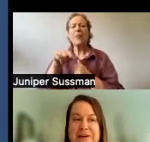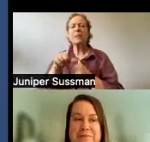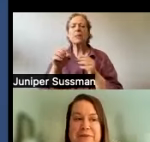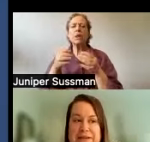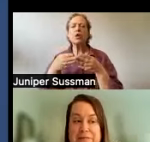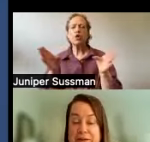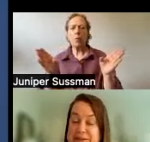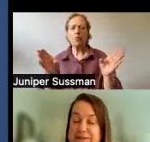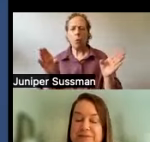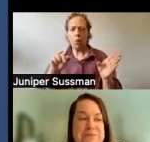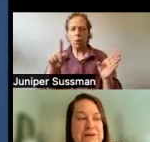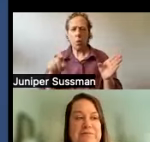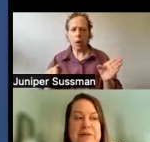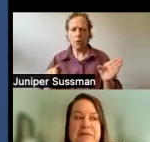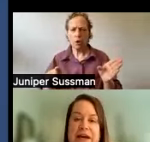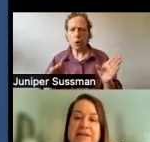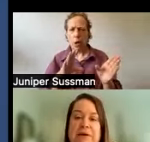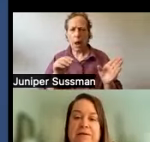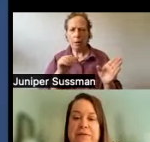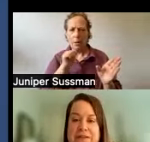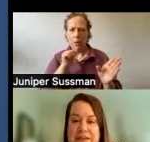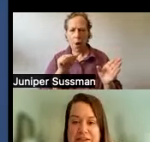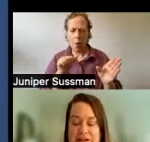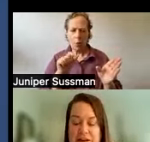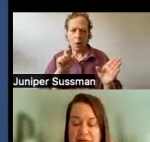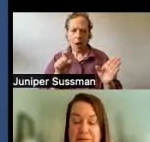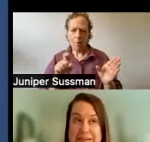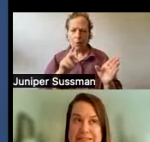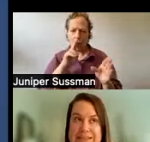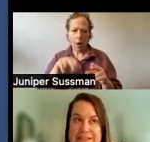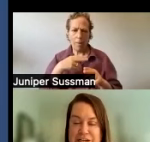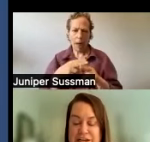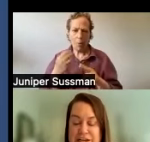have to talk about anything political if you don't want to, but there has been a politicization